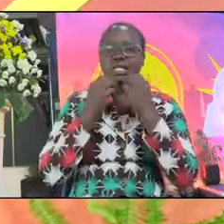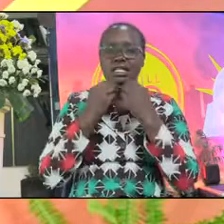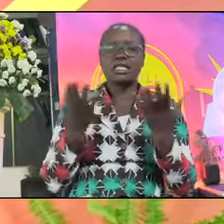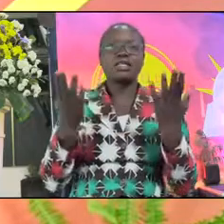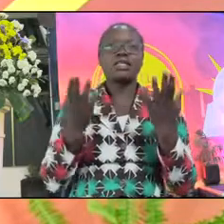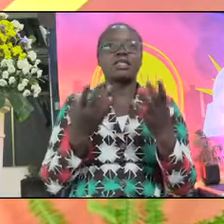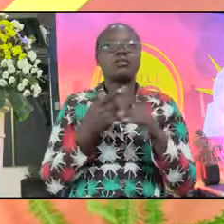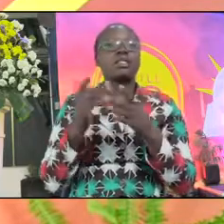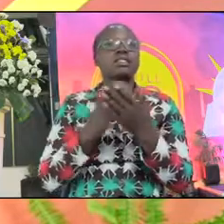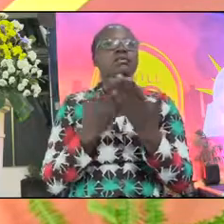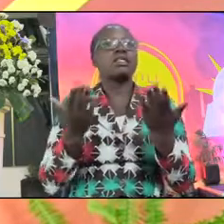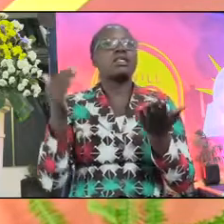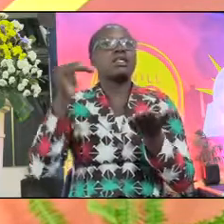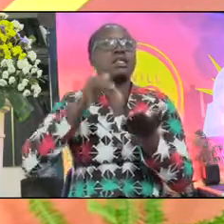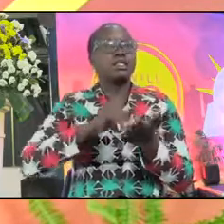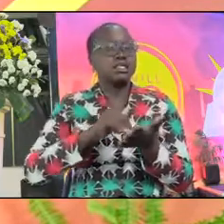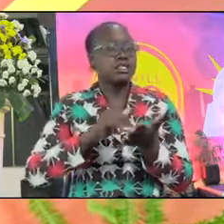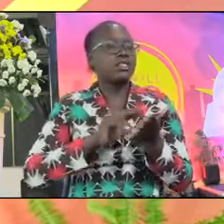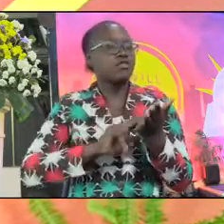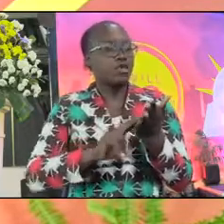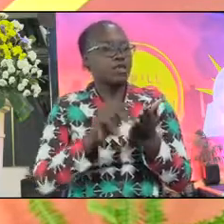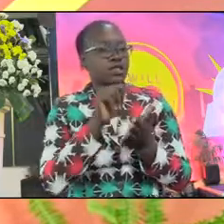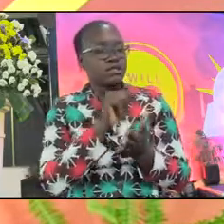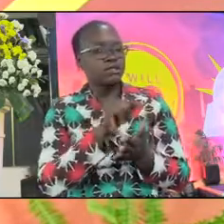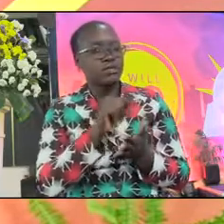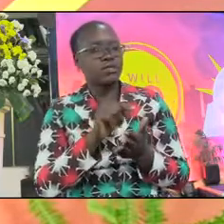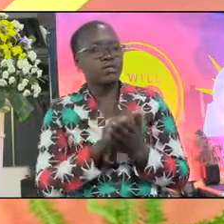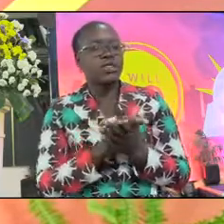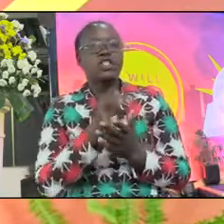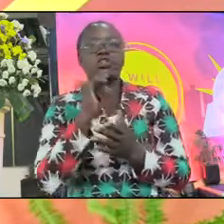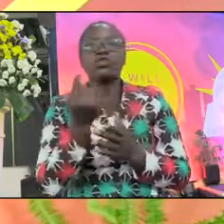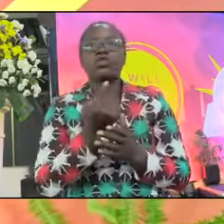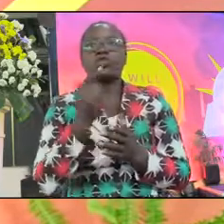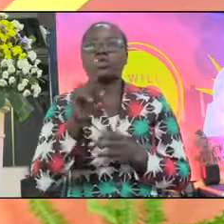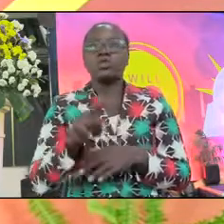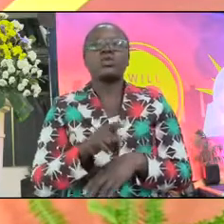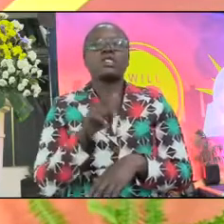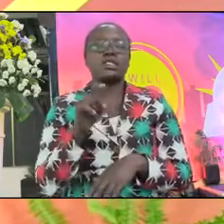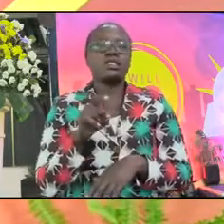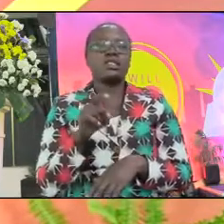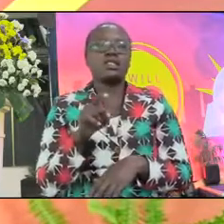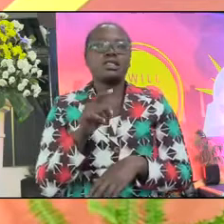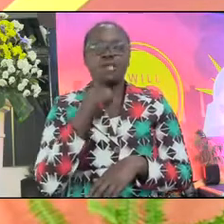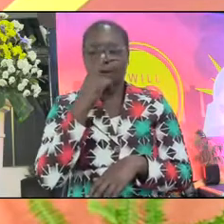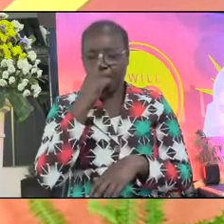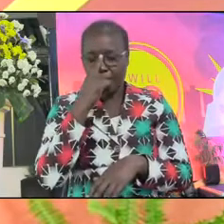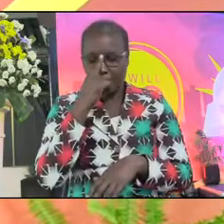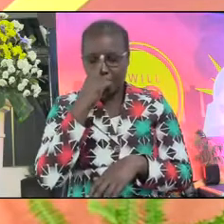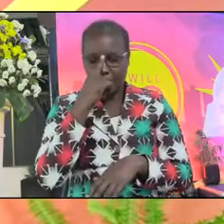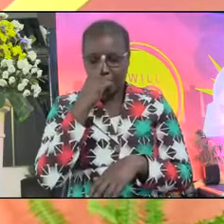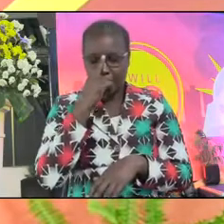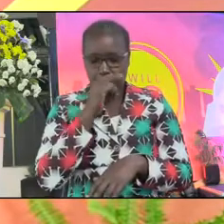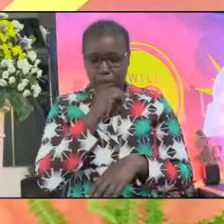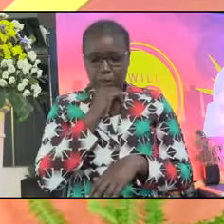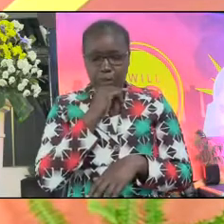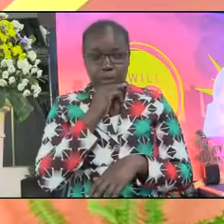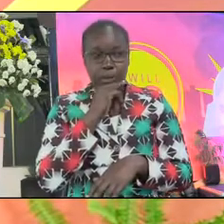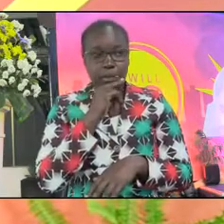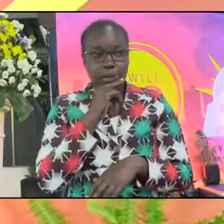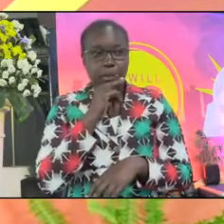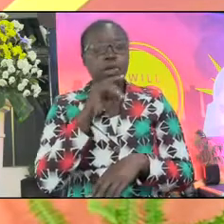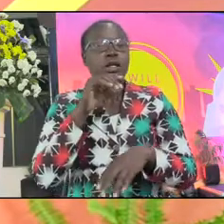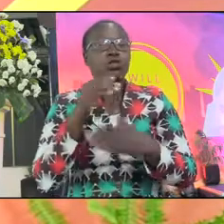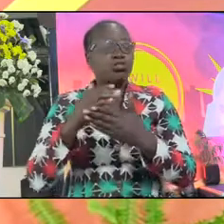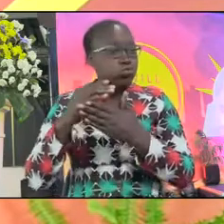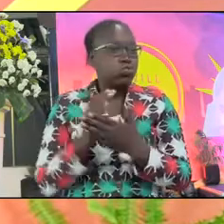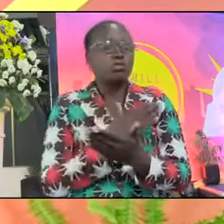But there's something else in this text. Not only do we need, Brother Pastor, to